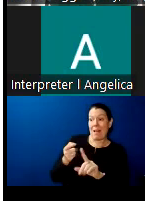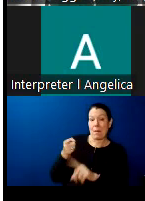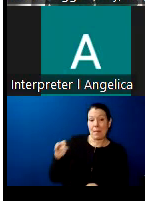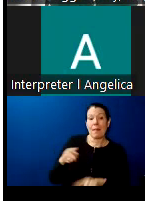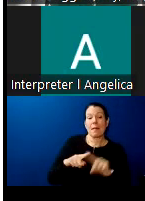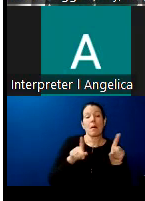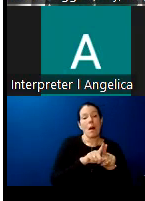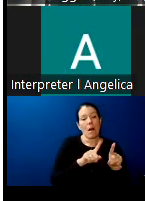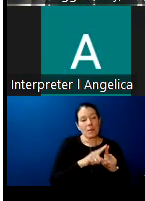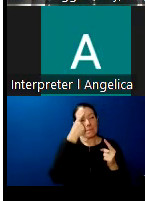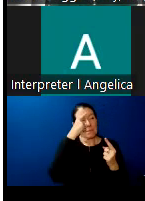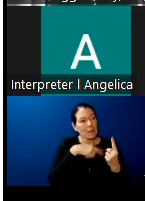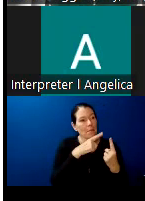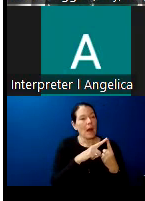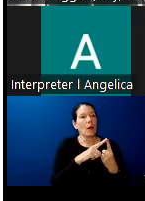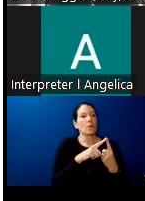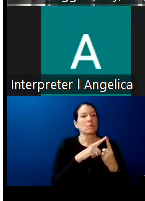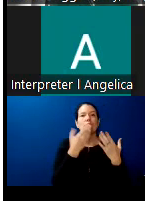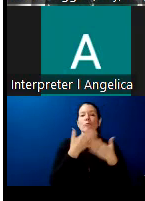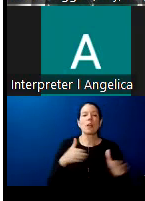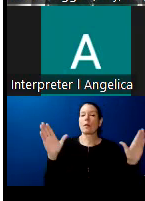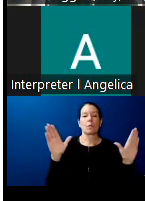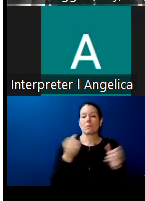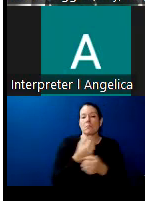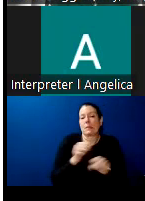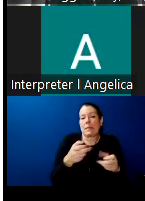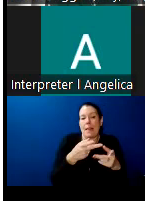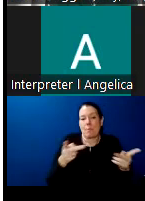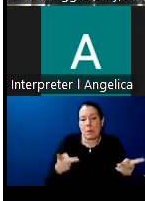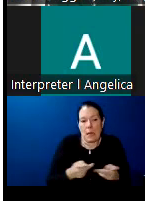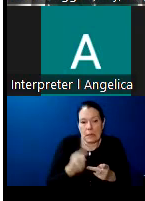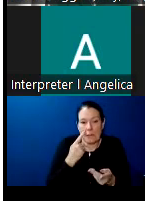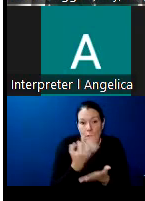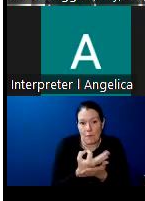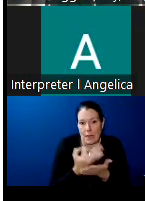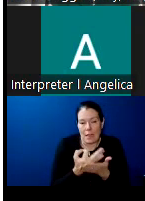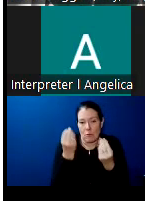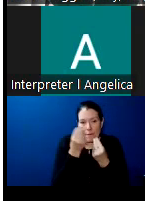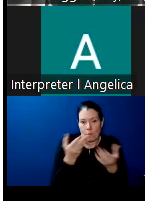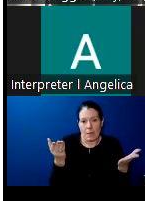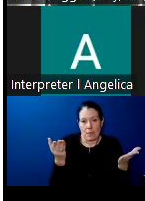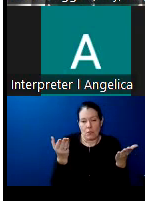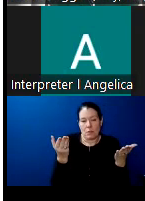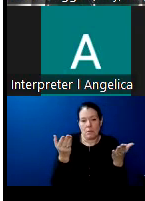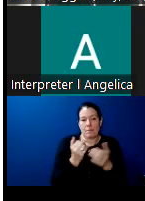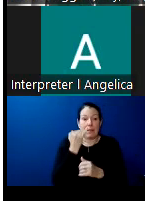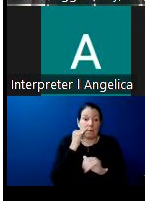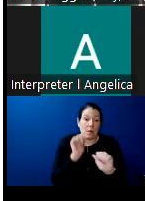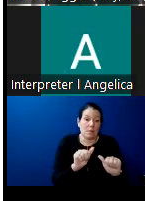into consideration it being a generally safe place for financial information to be stored, if that's at all